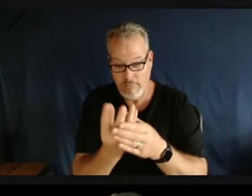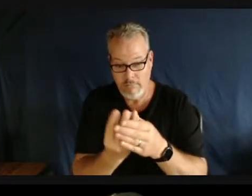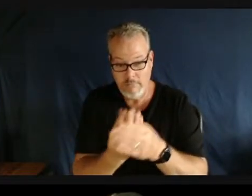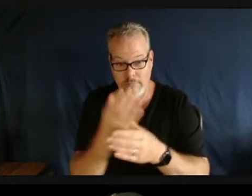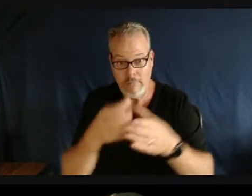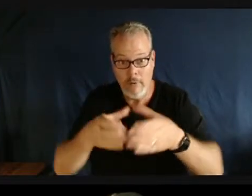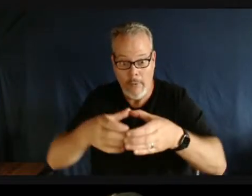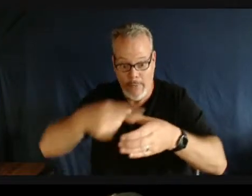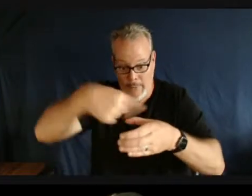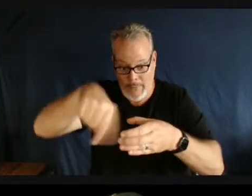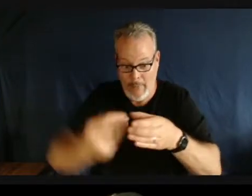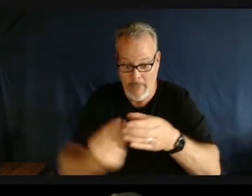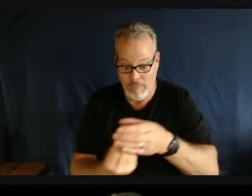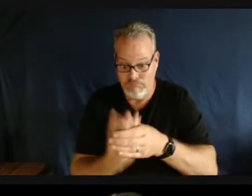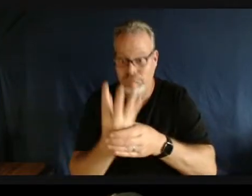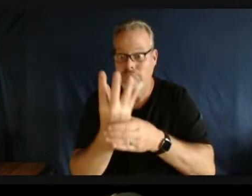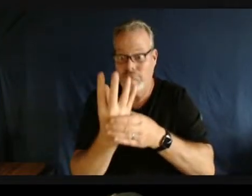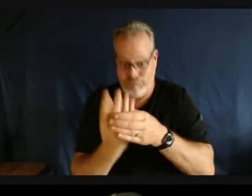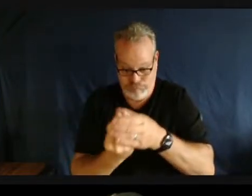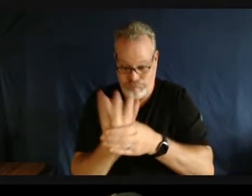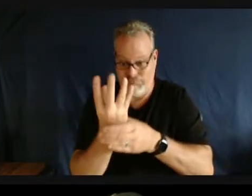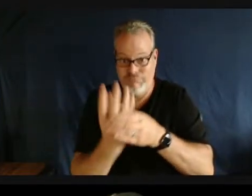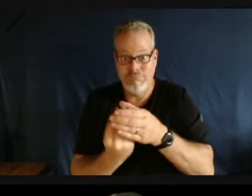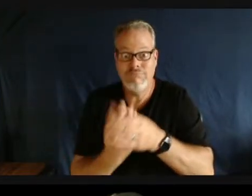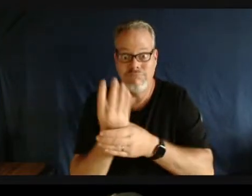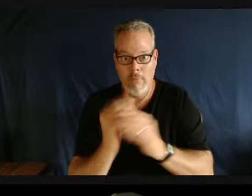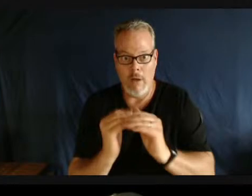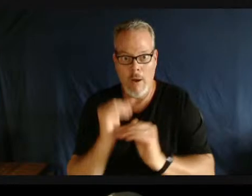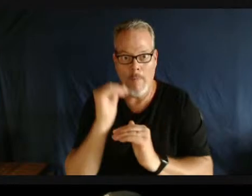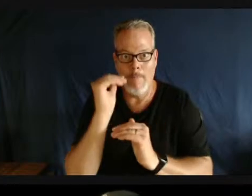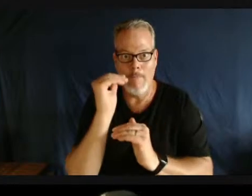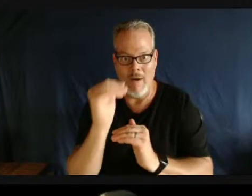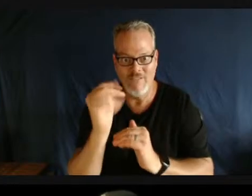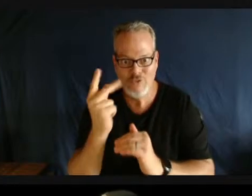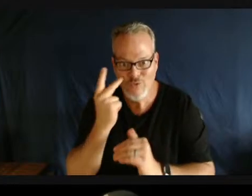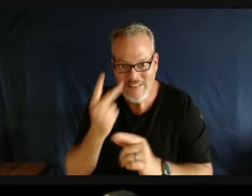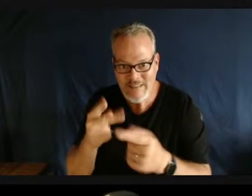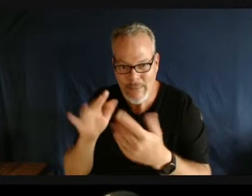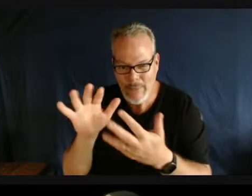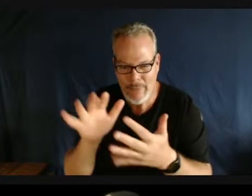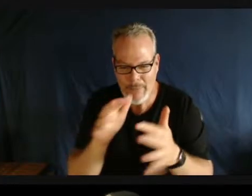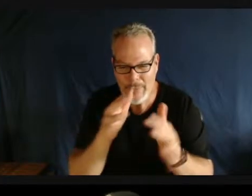see where that cloud is coming is more towards this camera in this particular case.